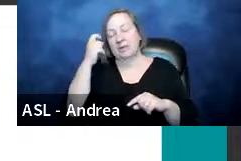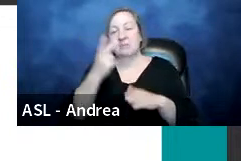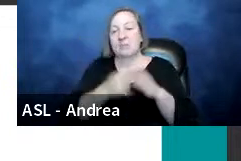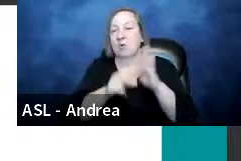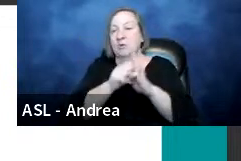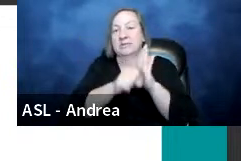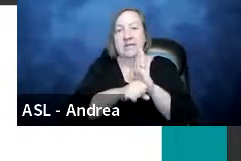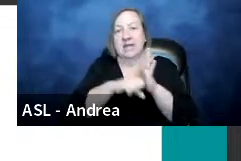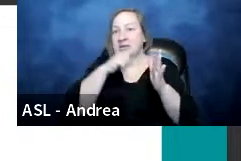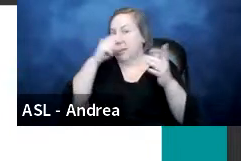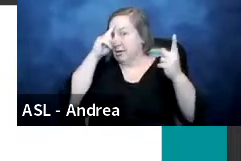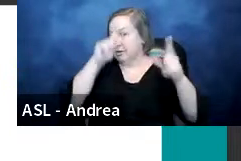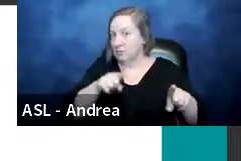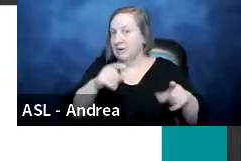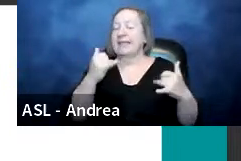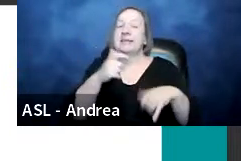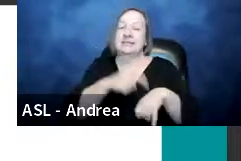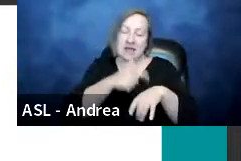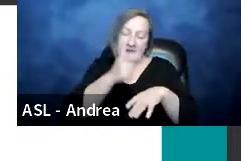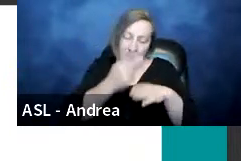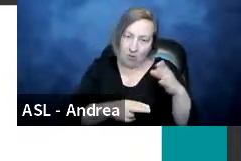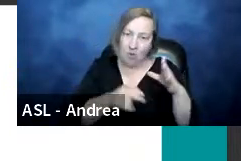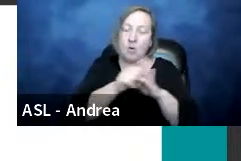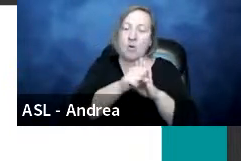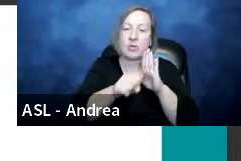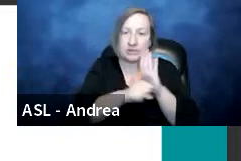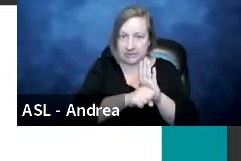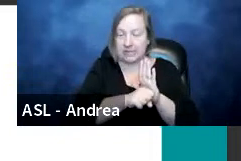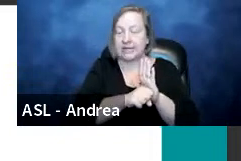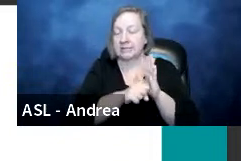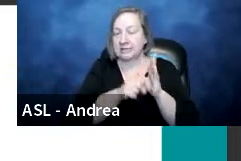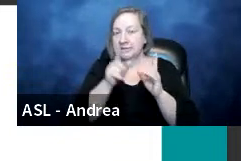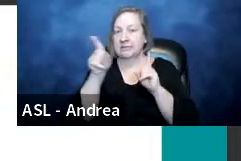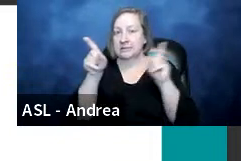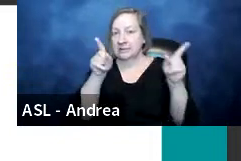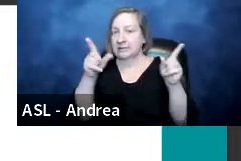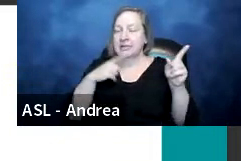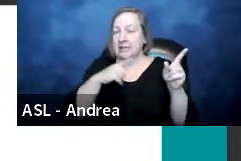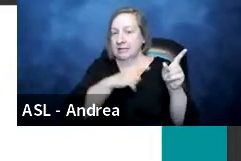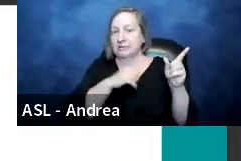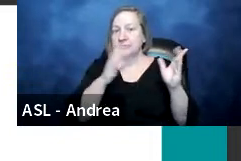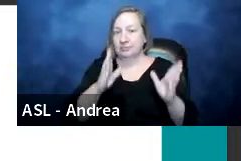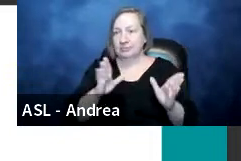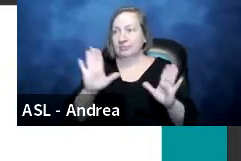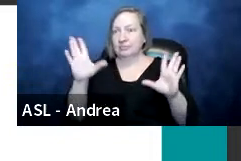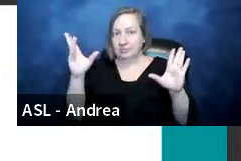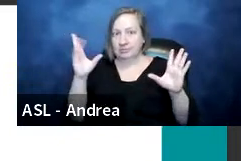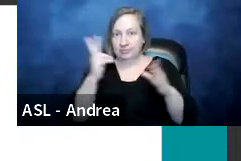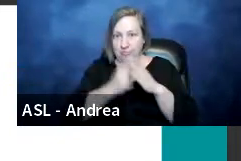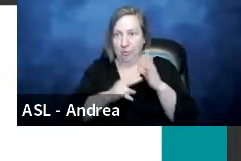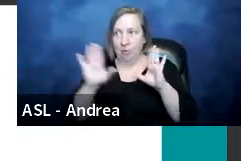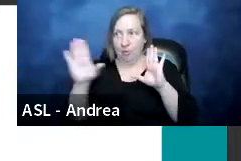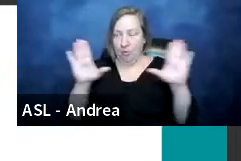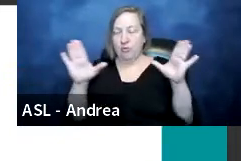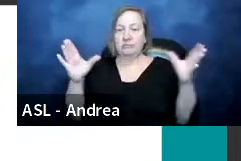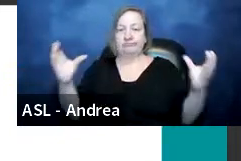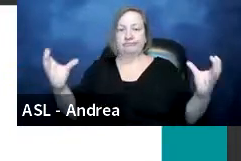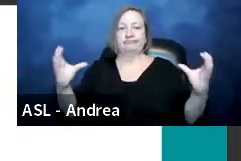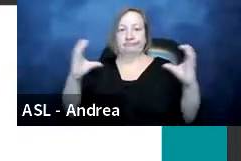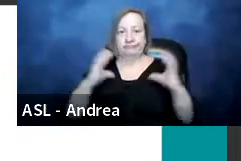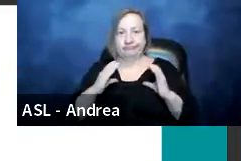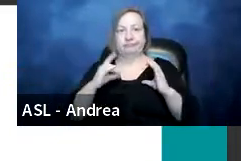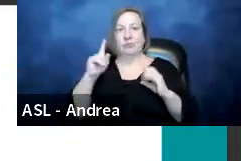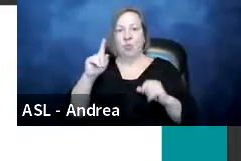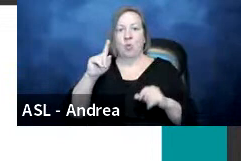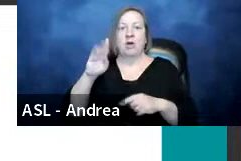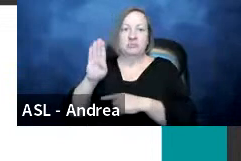This time we do. Both states legislatures have given us $1 billion to